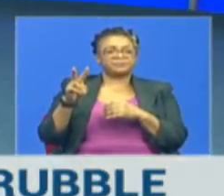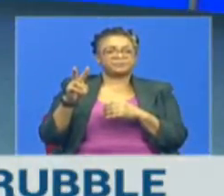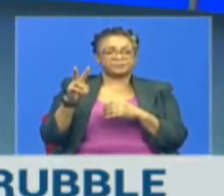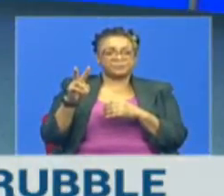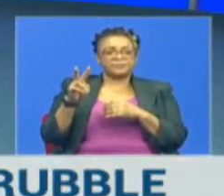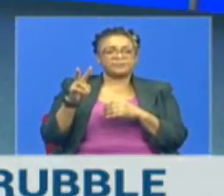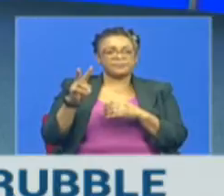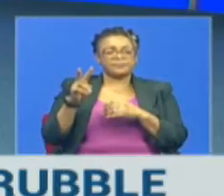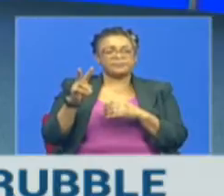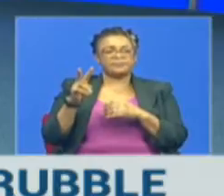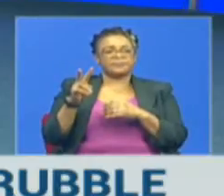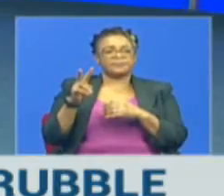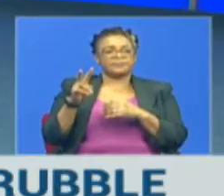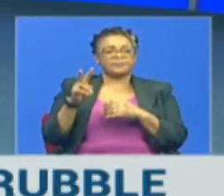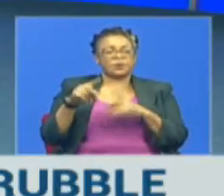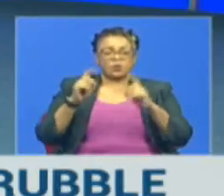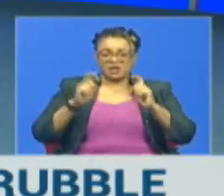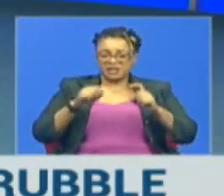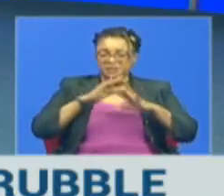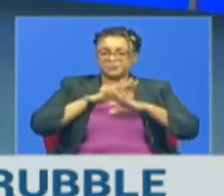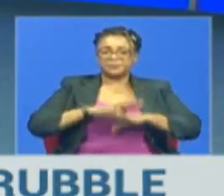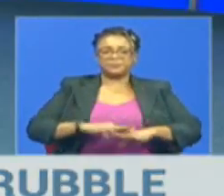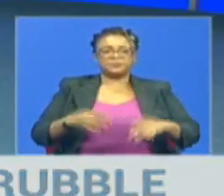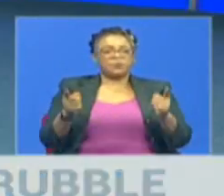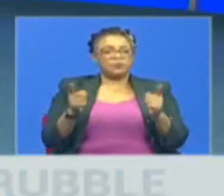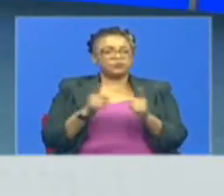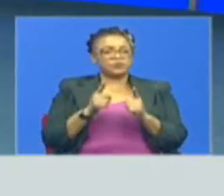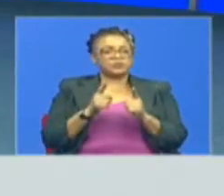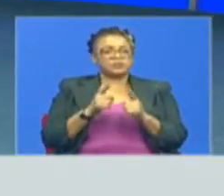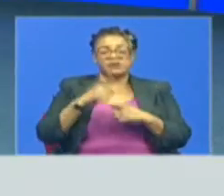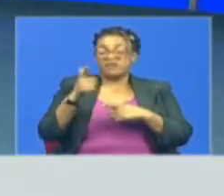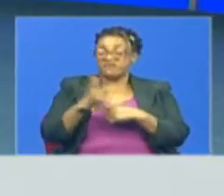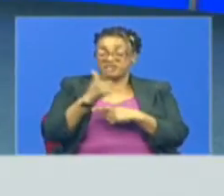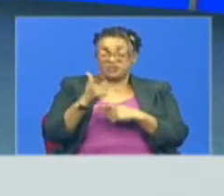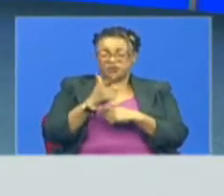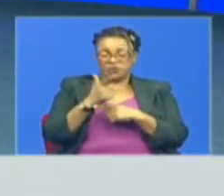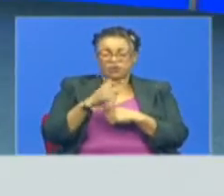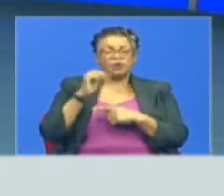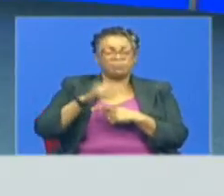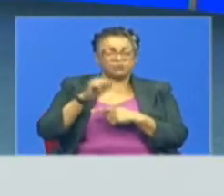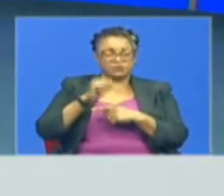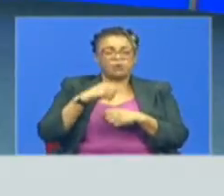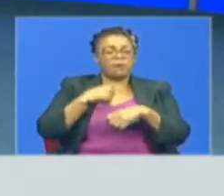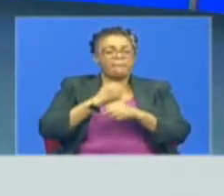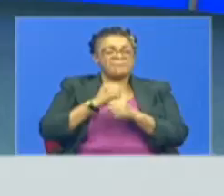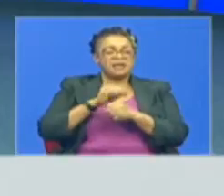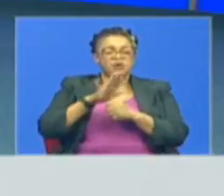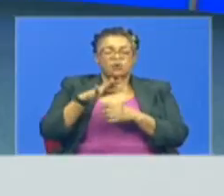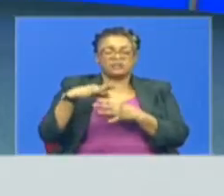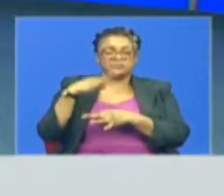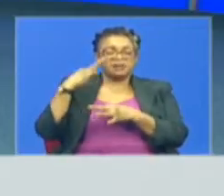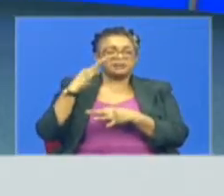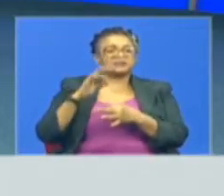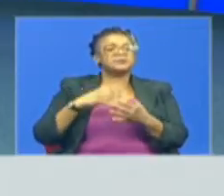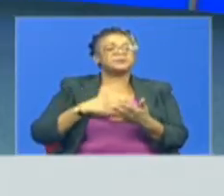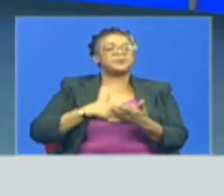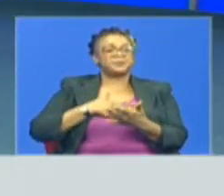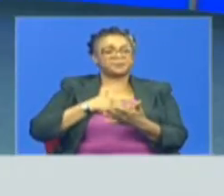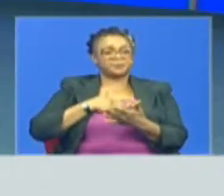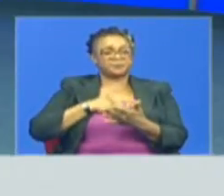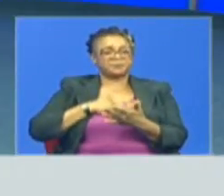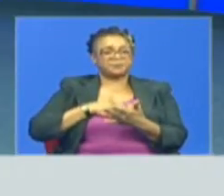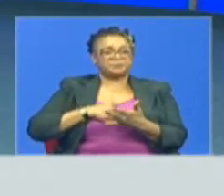All right, we do need a breather, and this video might just uplift the mood. Well, it certainly did mine when I watched